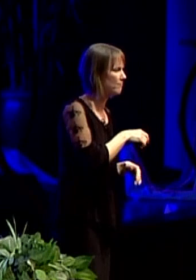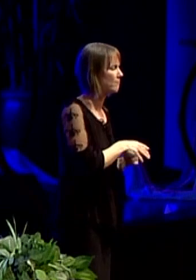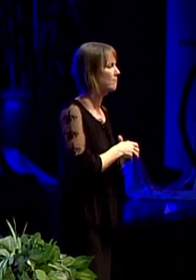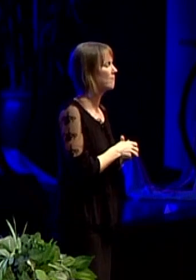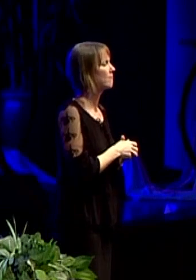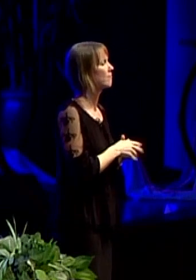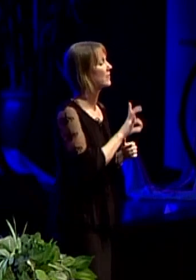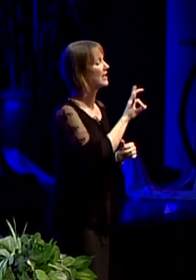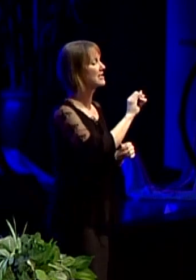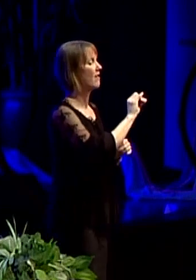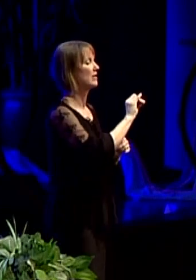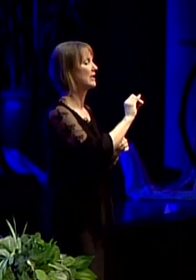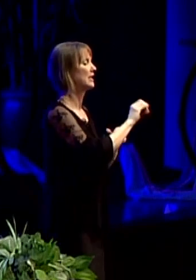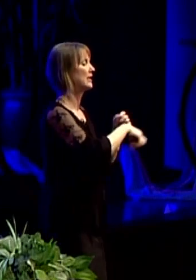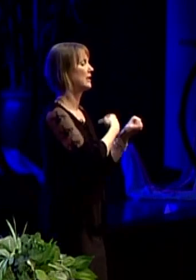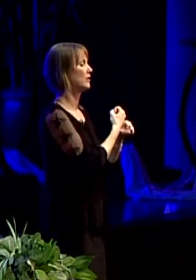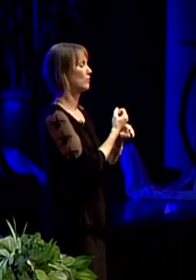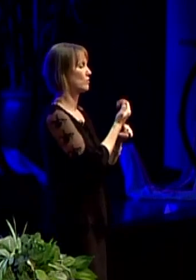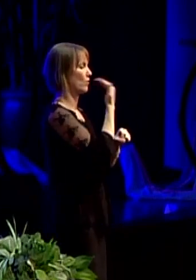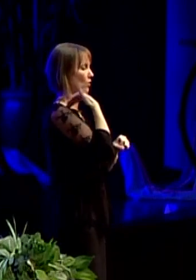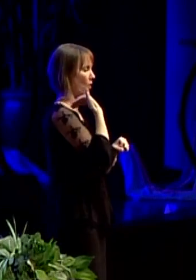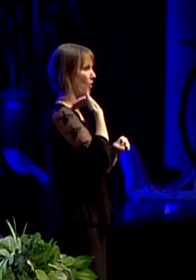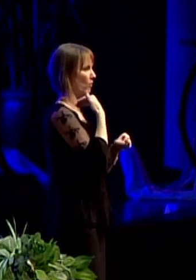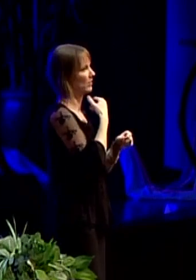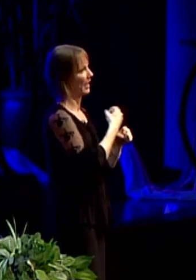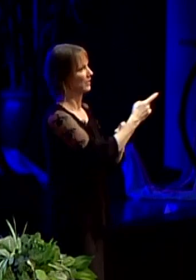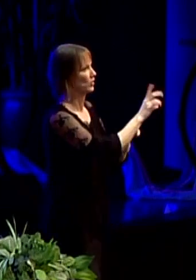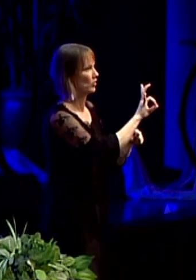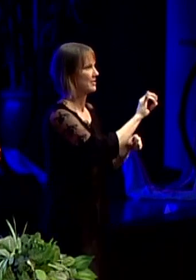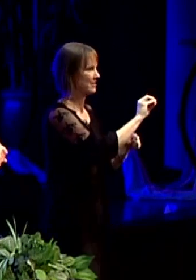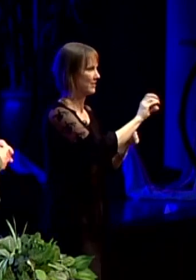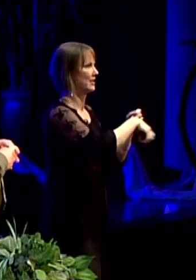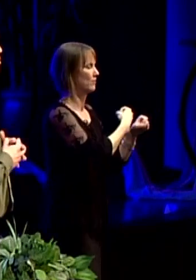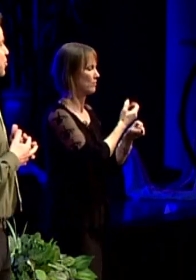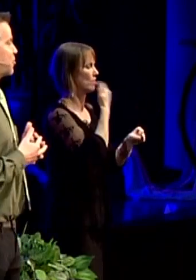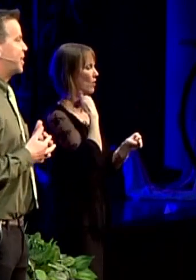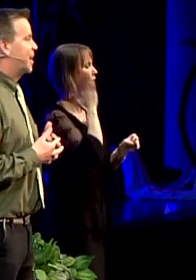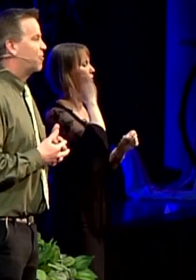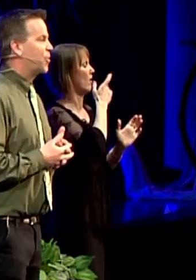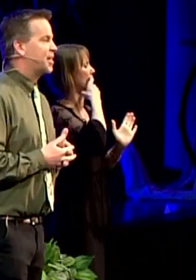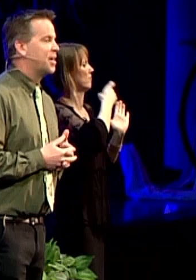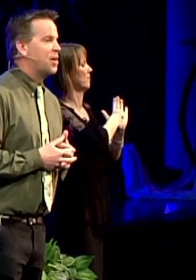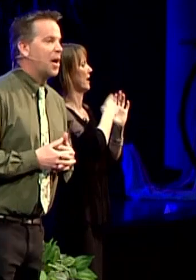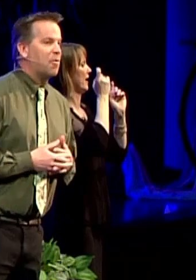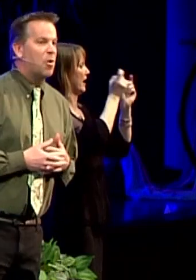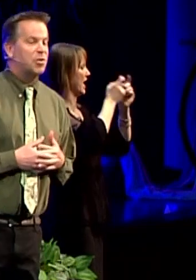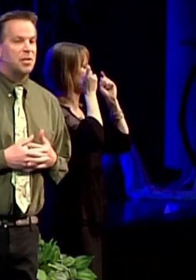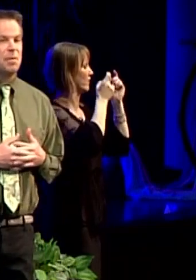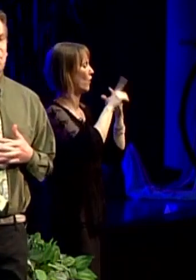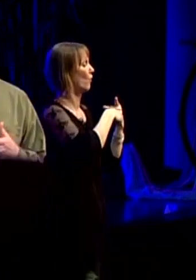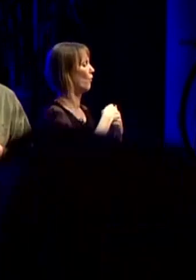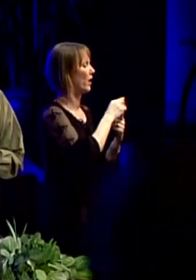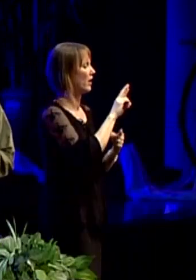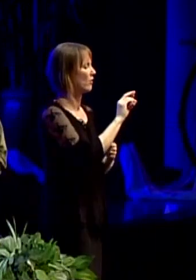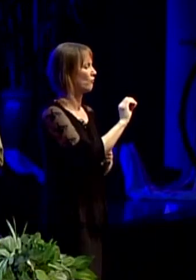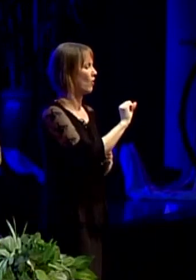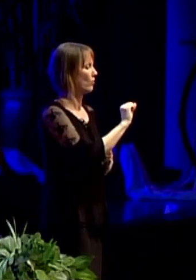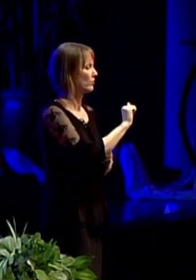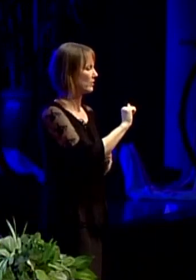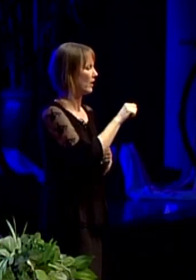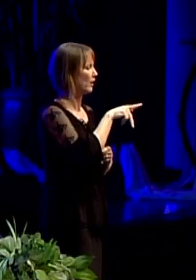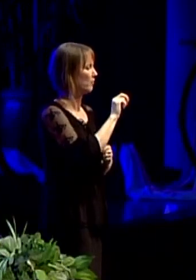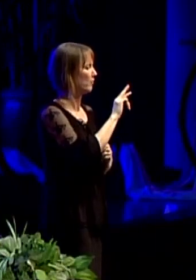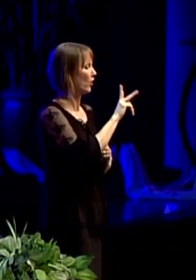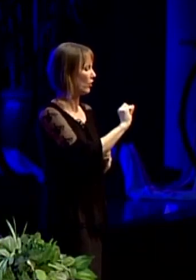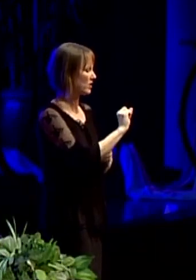70 years ago, next year, marks the anniversary of when Rosa Parks refused